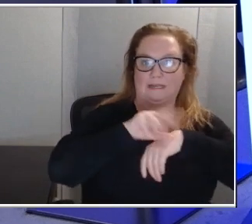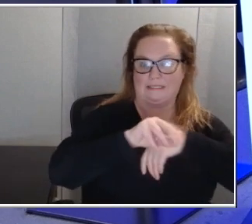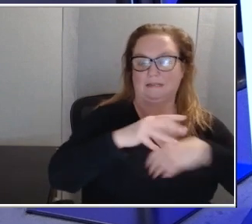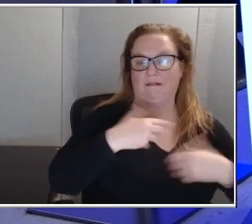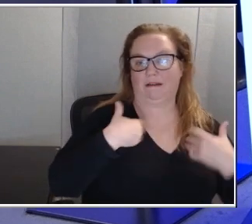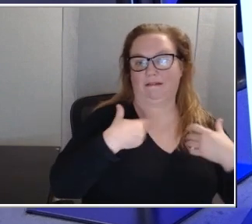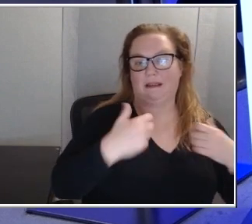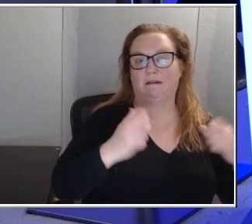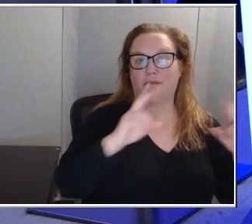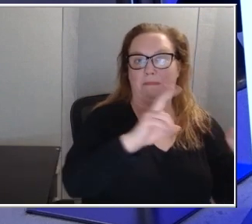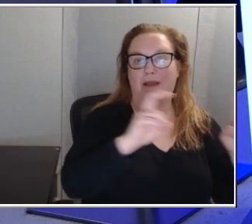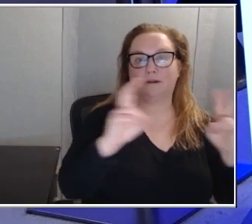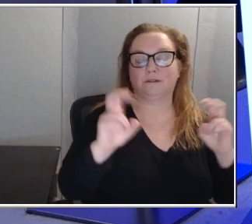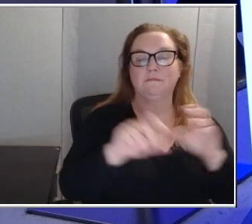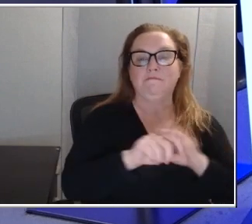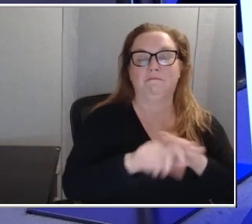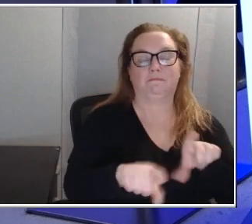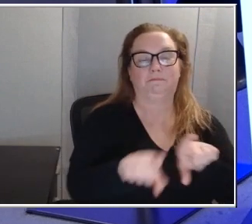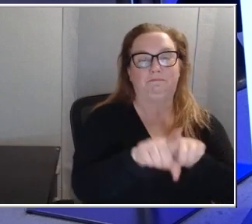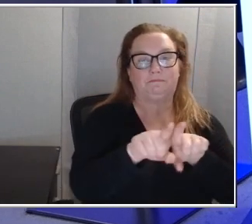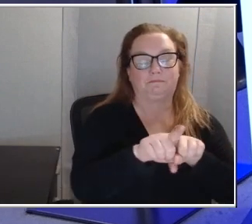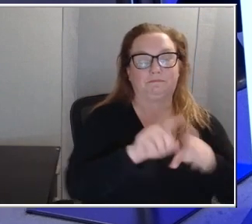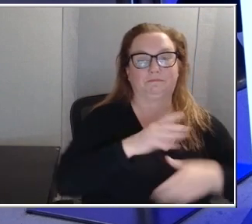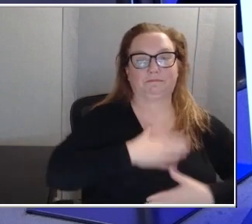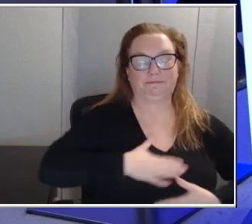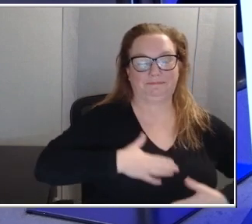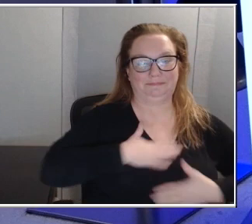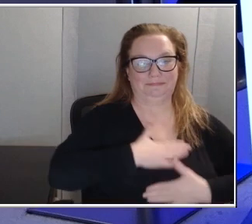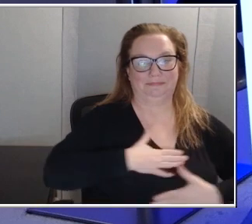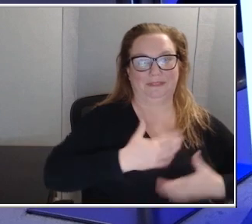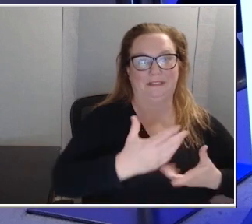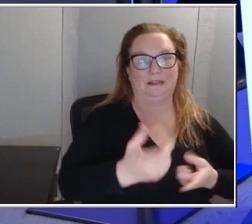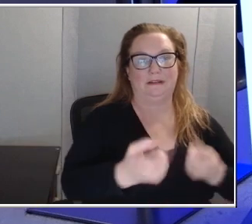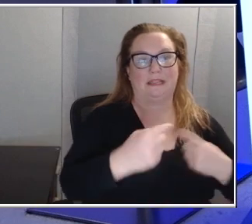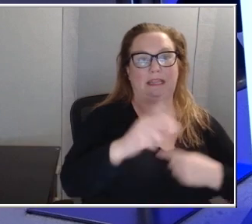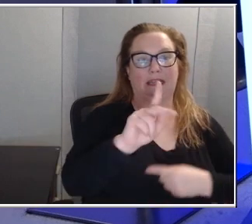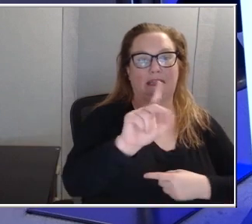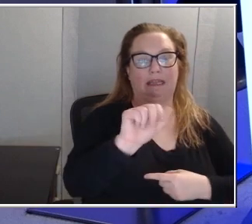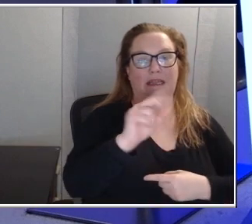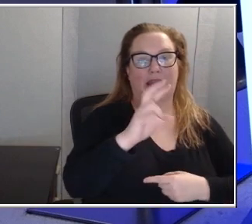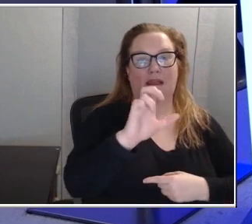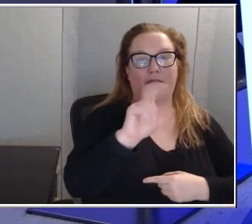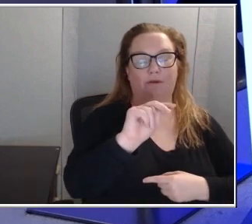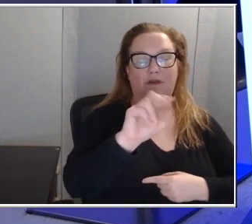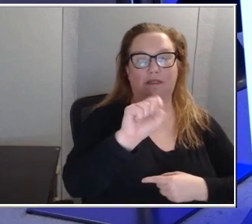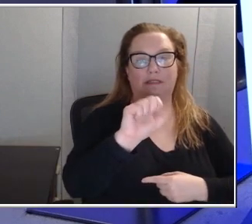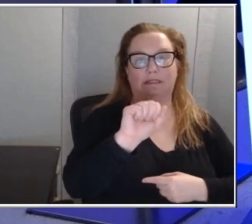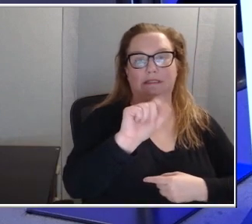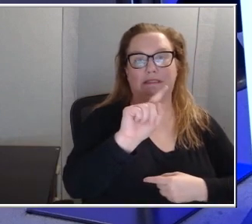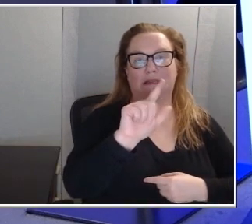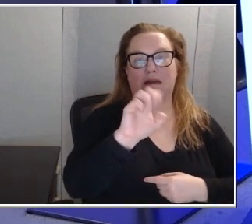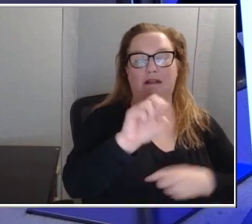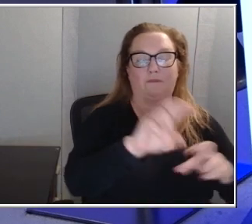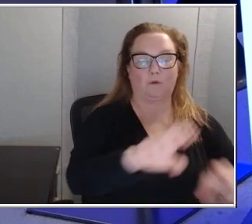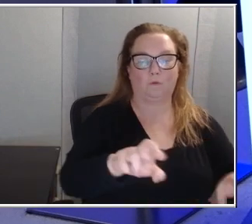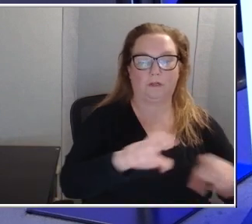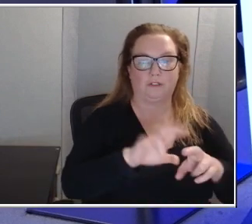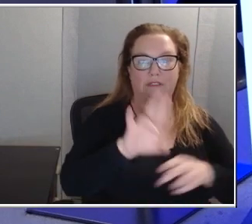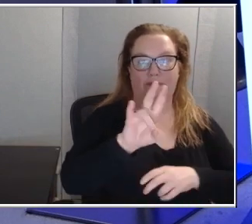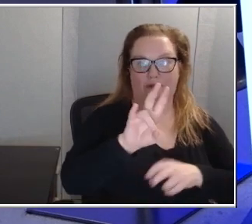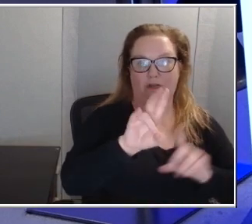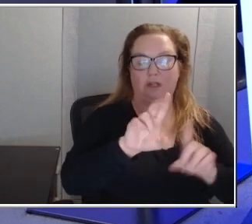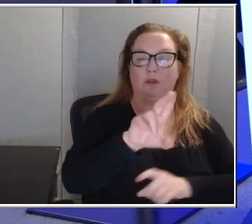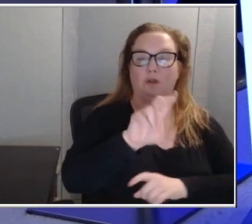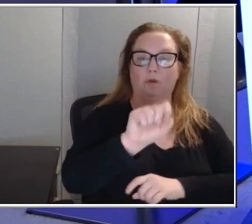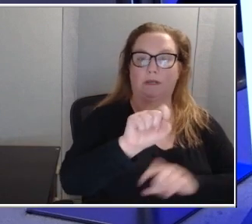We are also really pleased to have back Dr. Catherine Satterwhite, who is the Regional Health Administrator for Region 7 of the U.S. Department of Health and